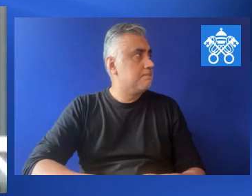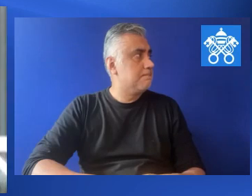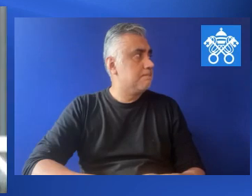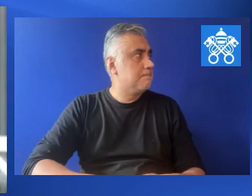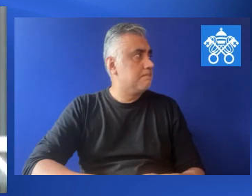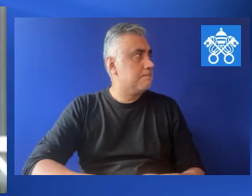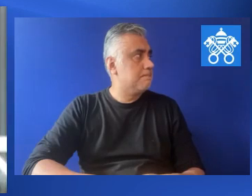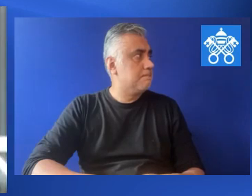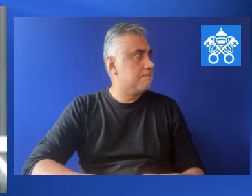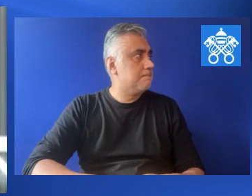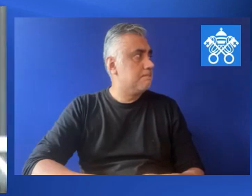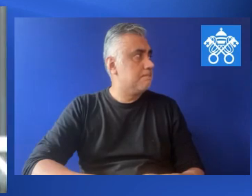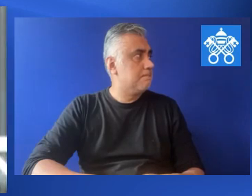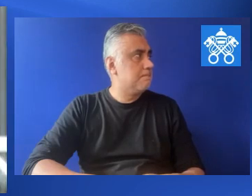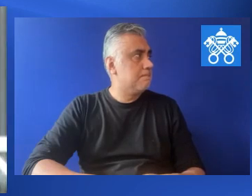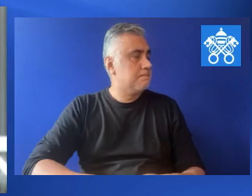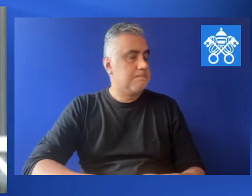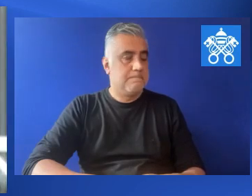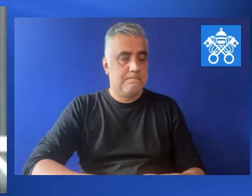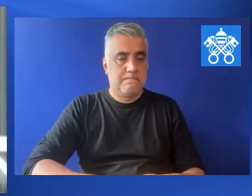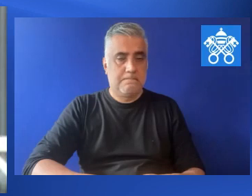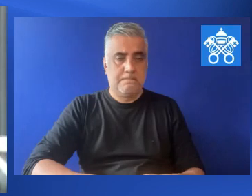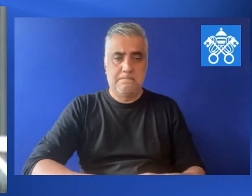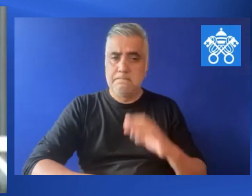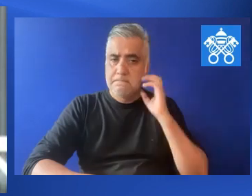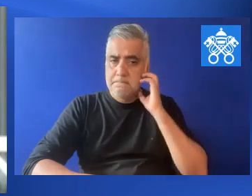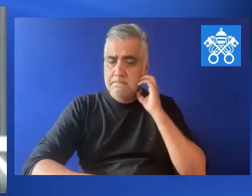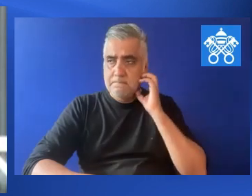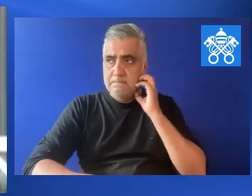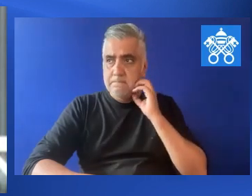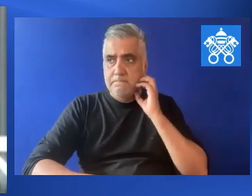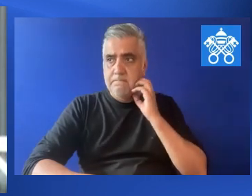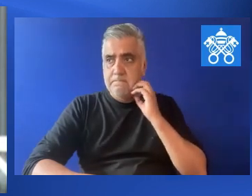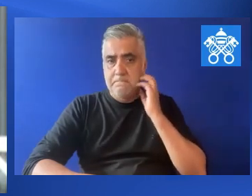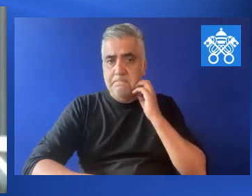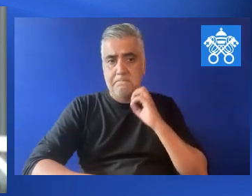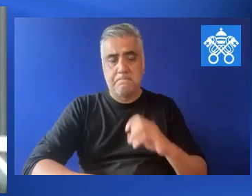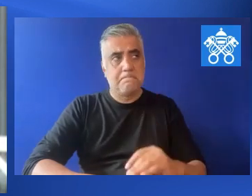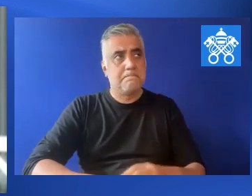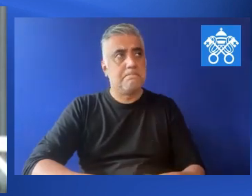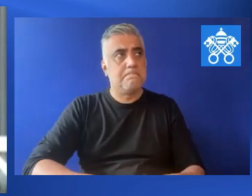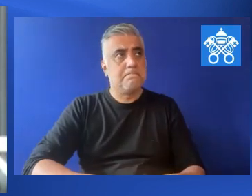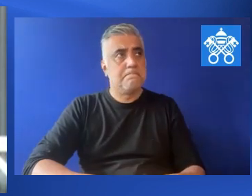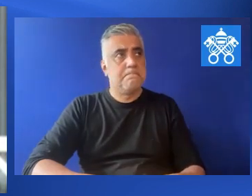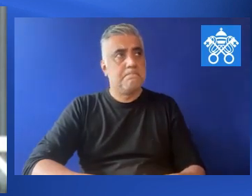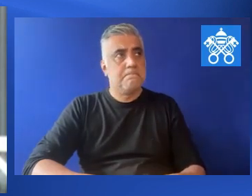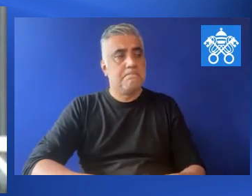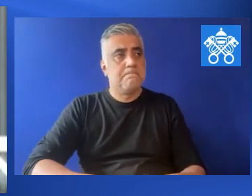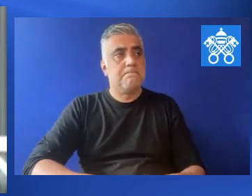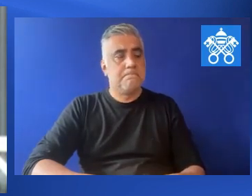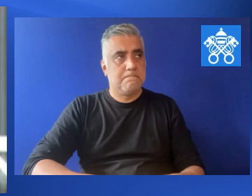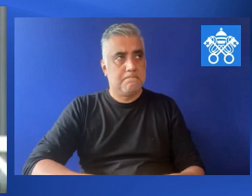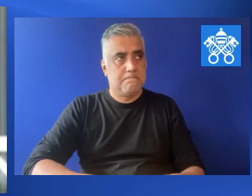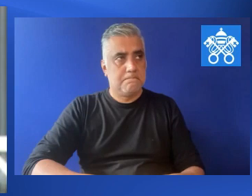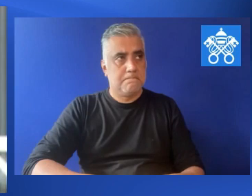Filippini, Canada e Stati Uniti. Su tutti voi e sulle vostre famiglie invoco la gioia e la pace